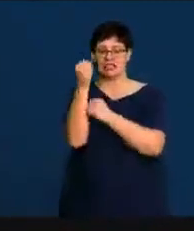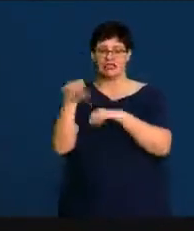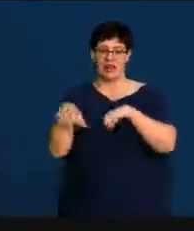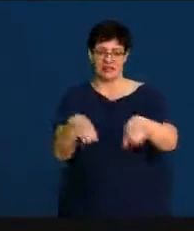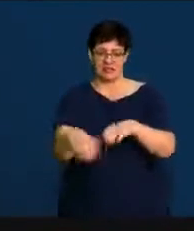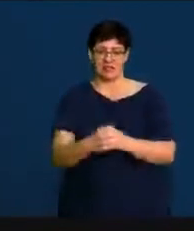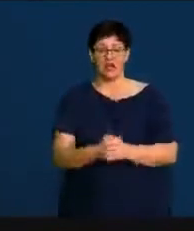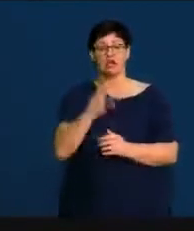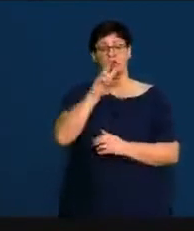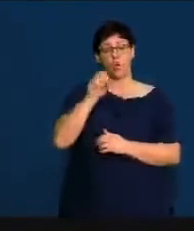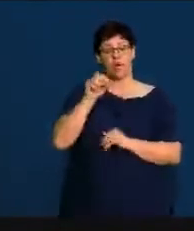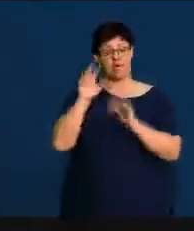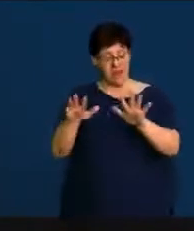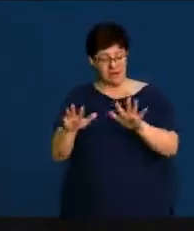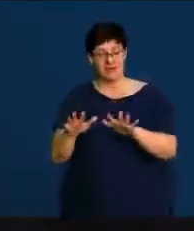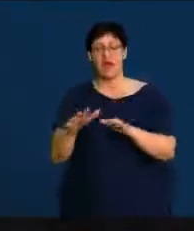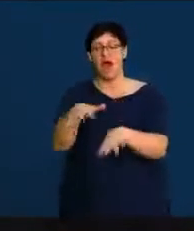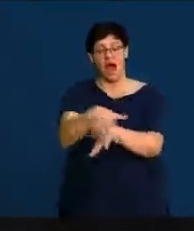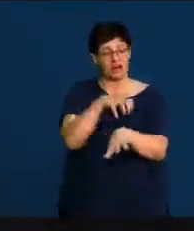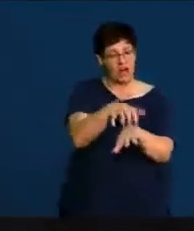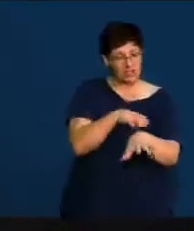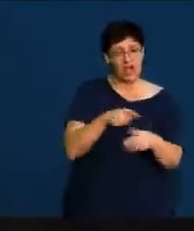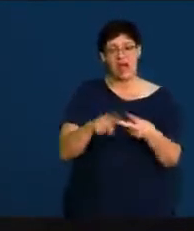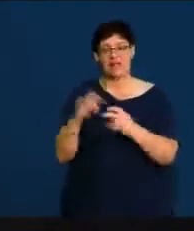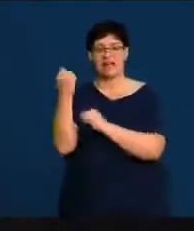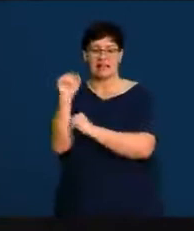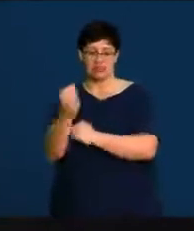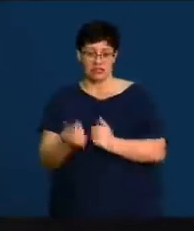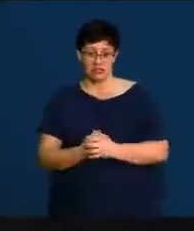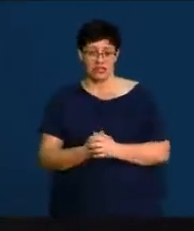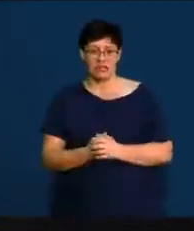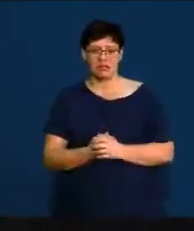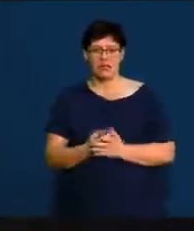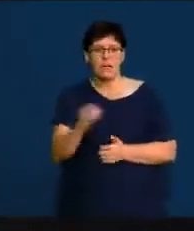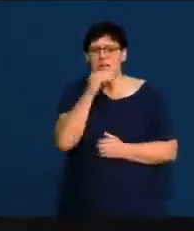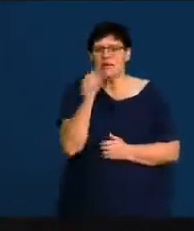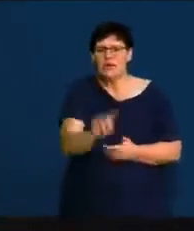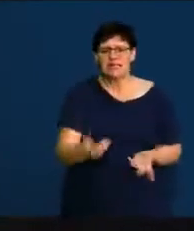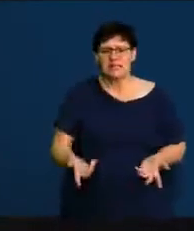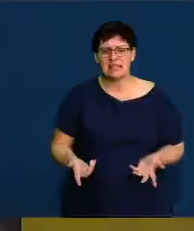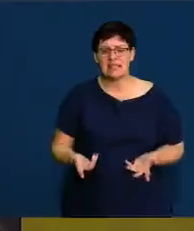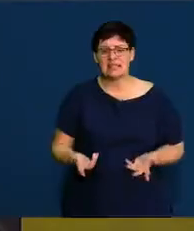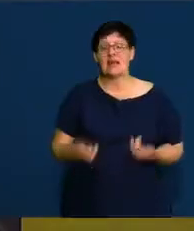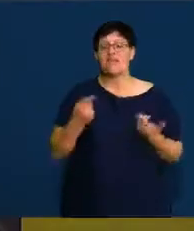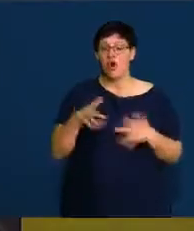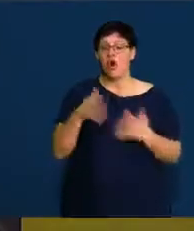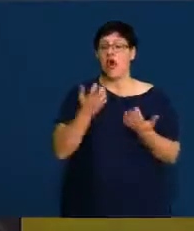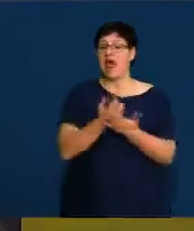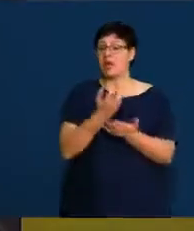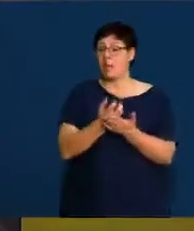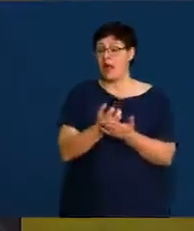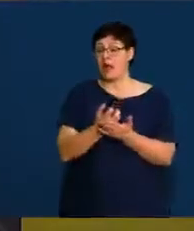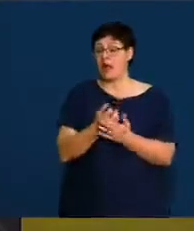activities. 2019, agricultural and industrial. What does this mean? When it comes to economic